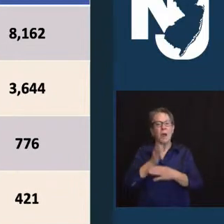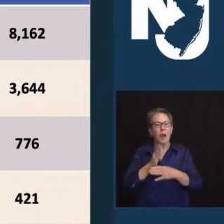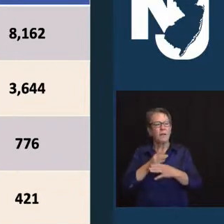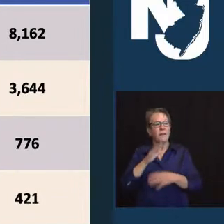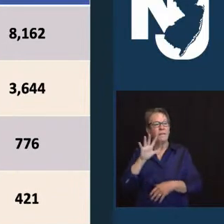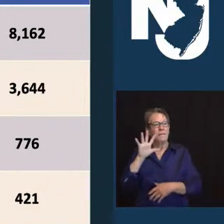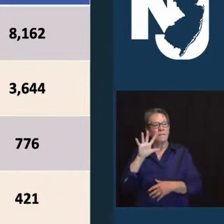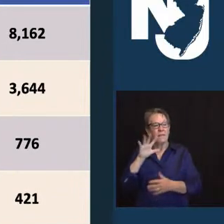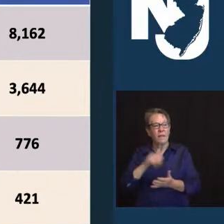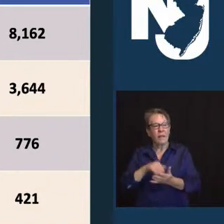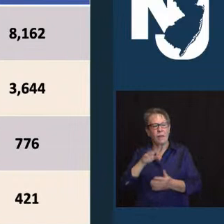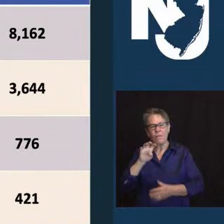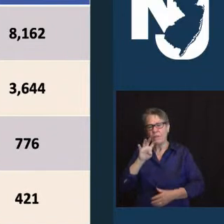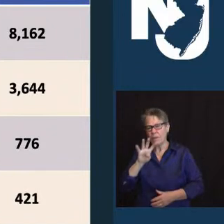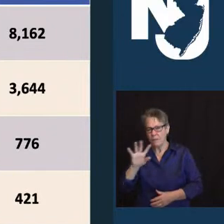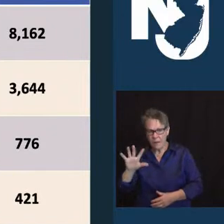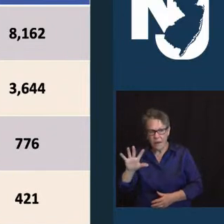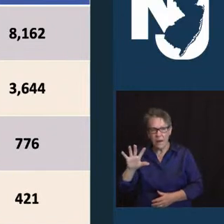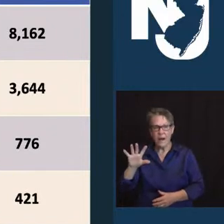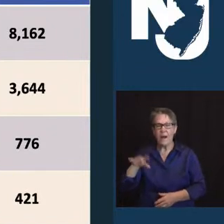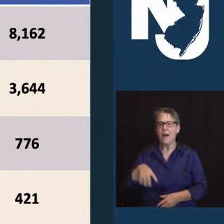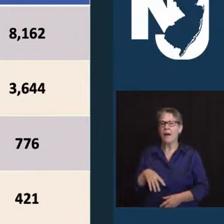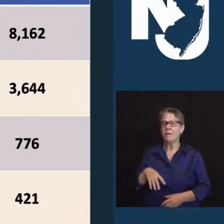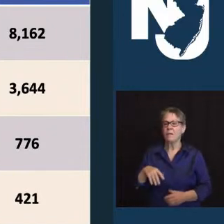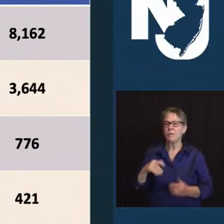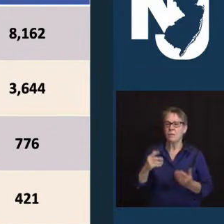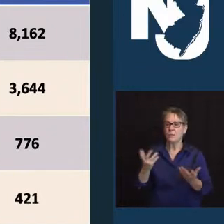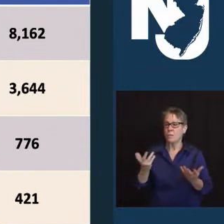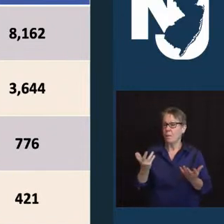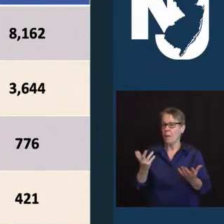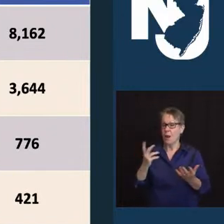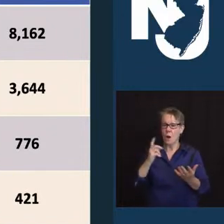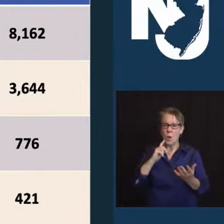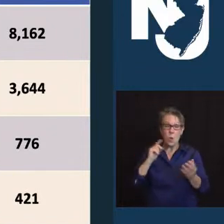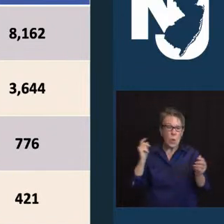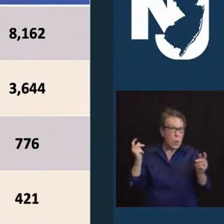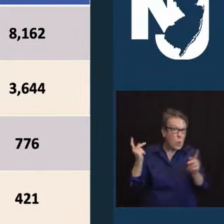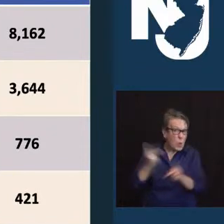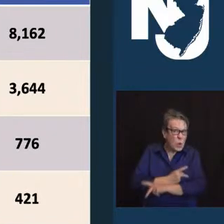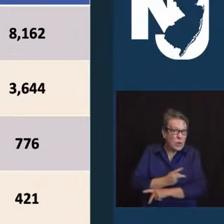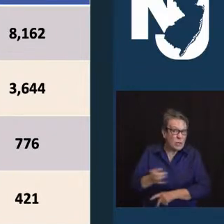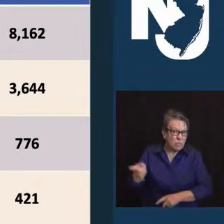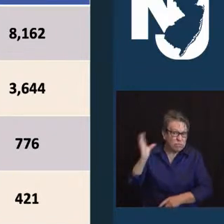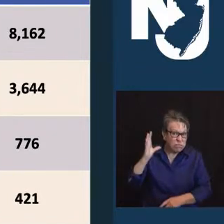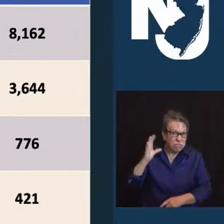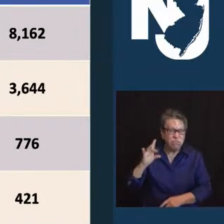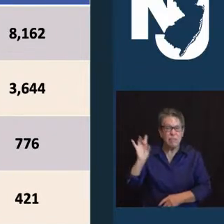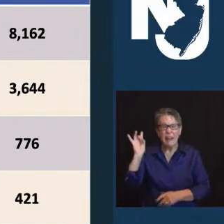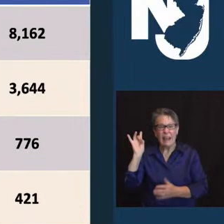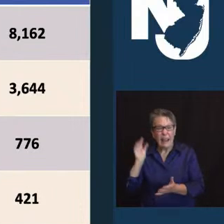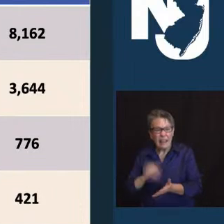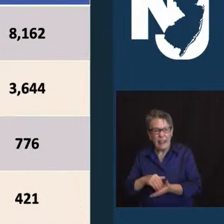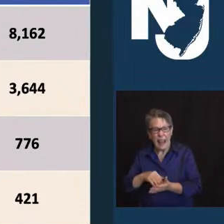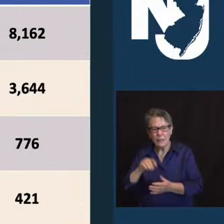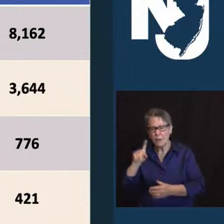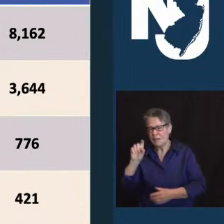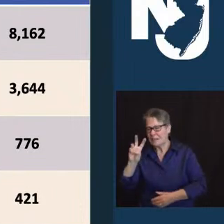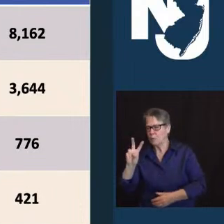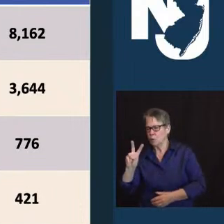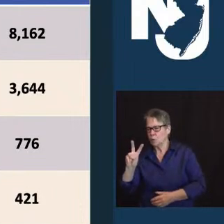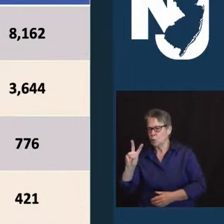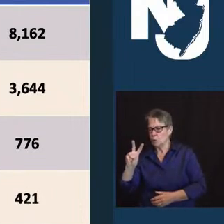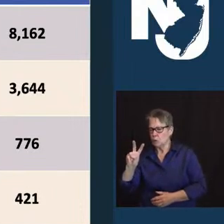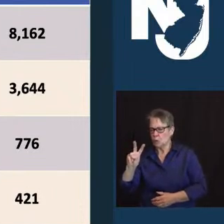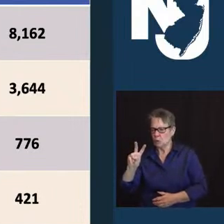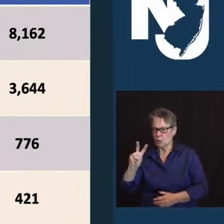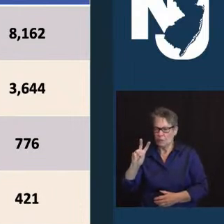total hospitalizations, you can see what each of these cases look like. In our worst case outlook, by the way, our hospitalizations